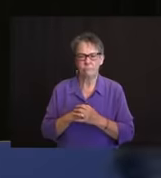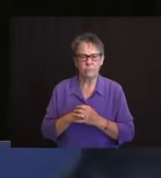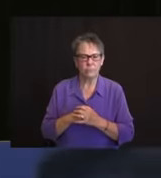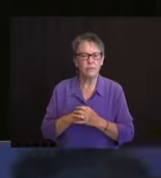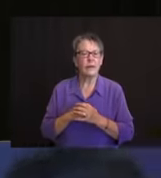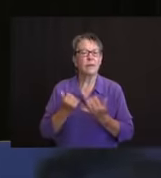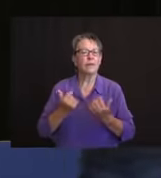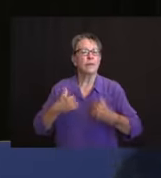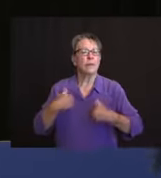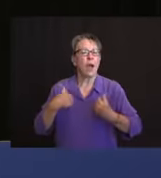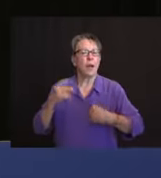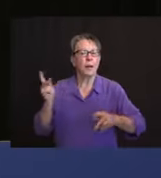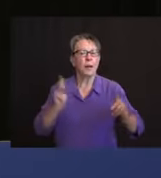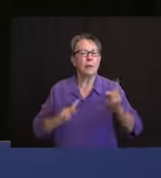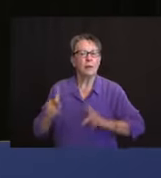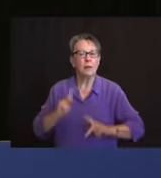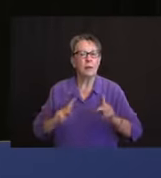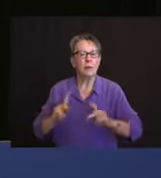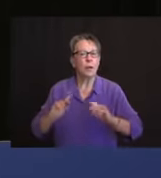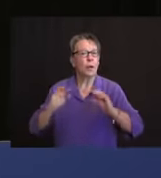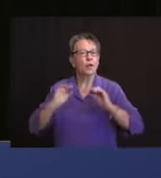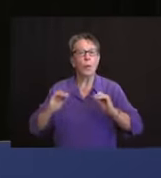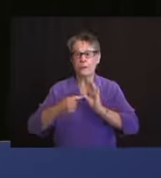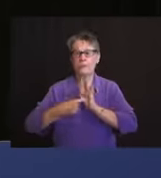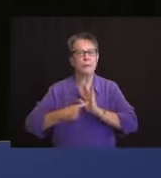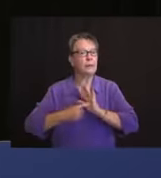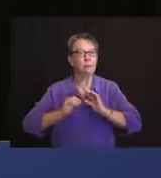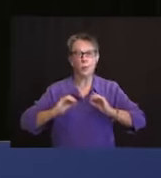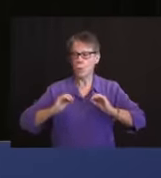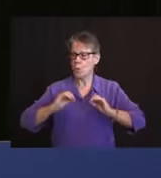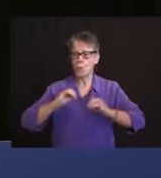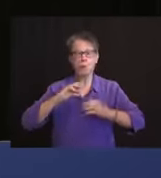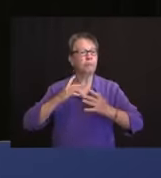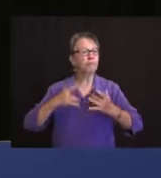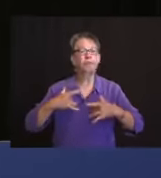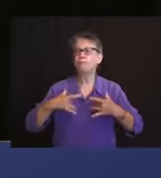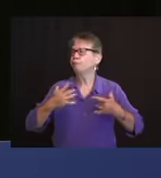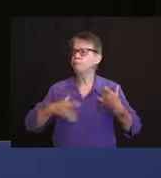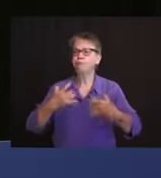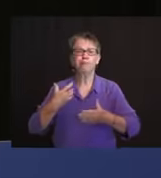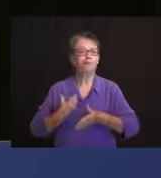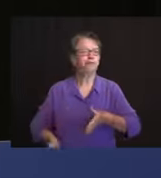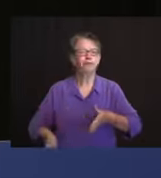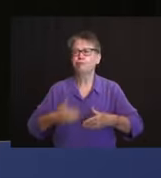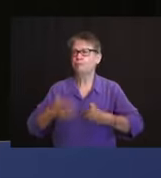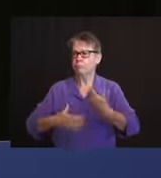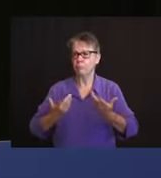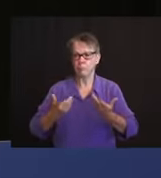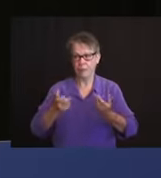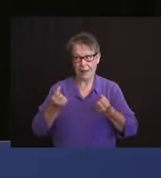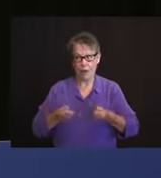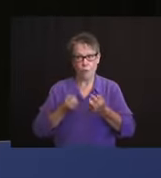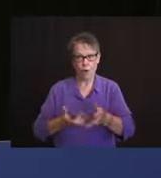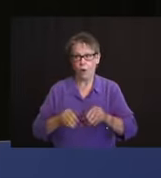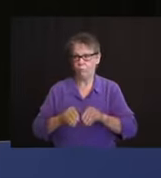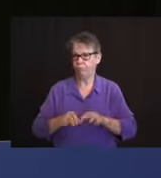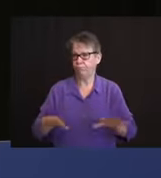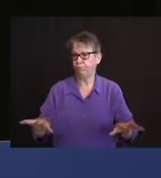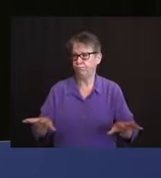populations being key factors in transmitting this disease, to see the DJs